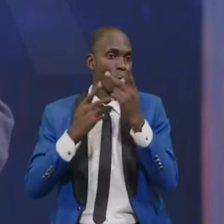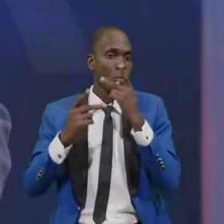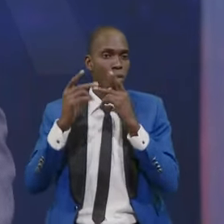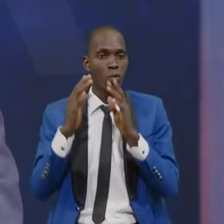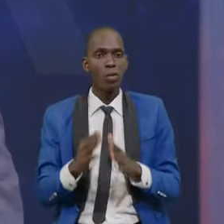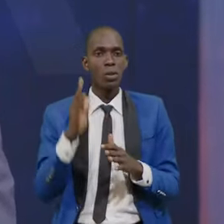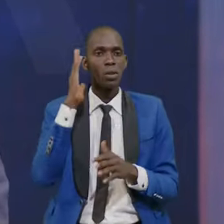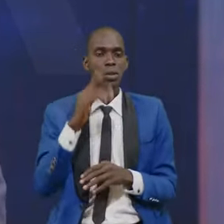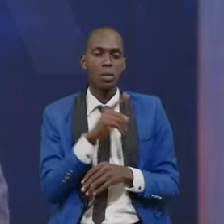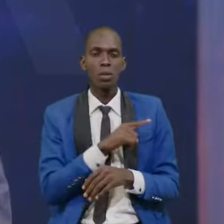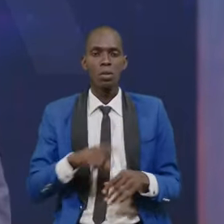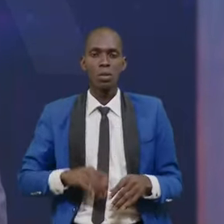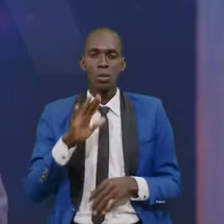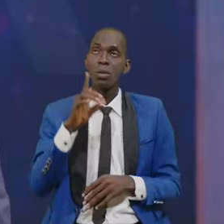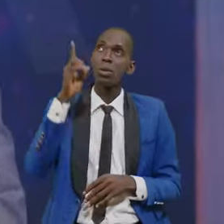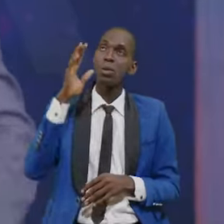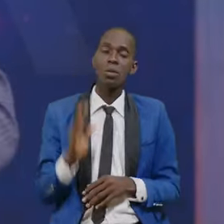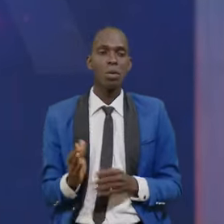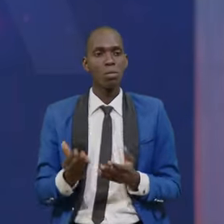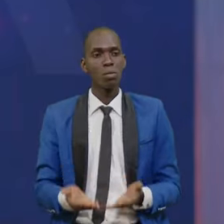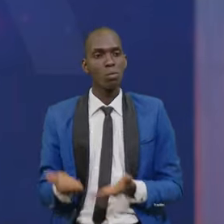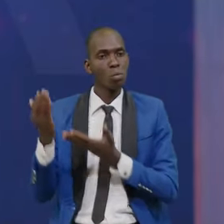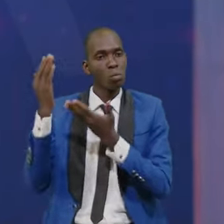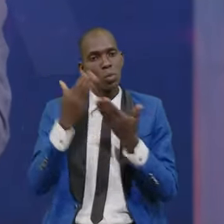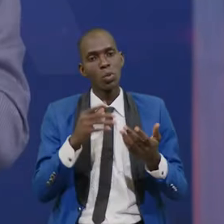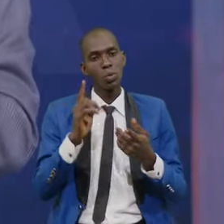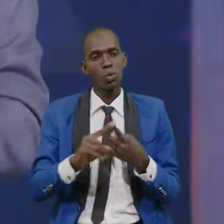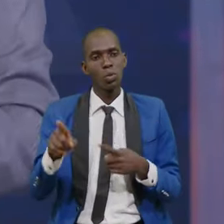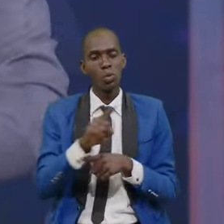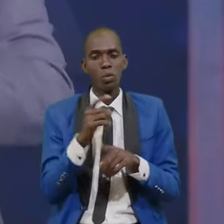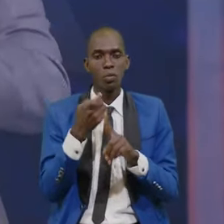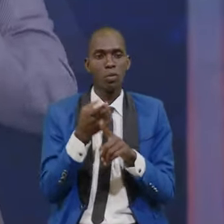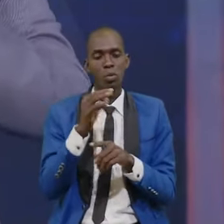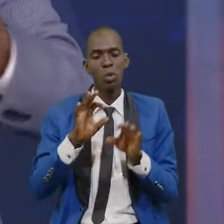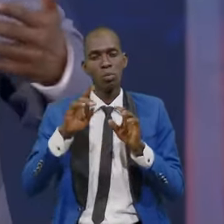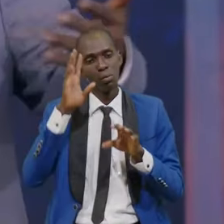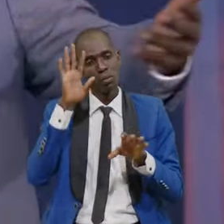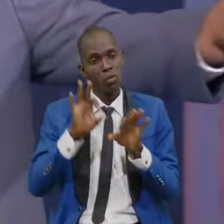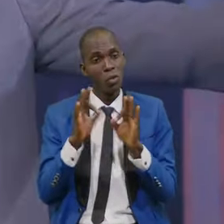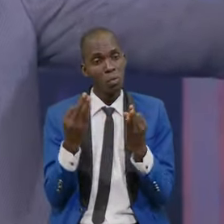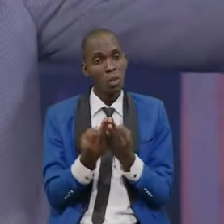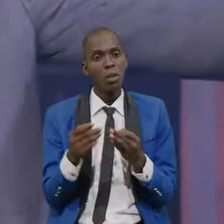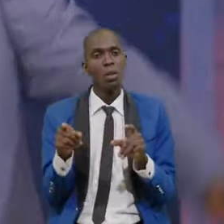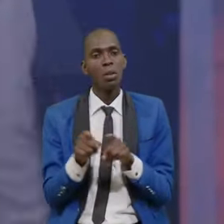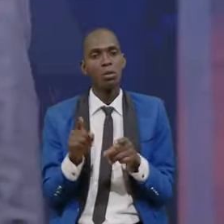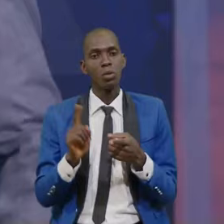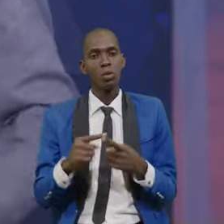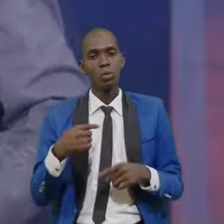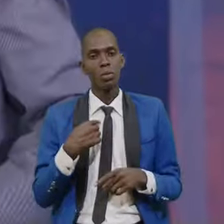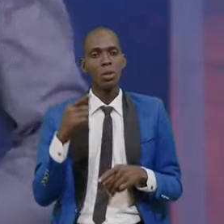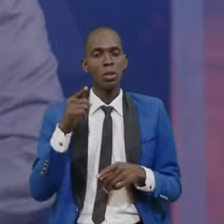you of your brethren, like unto me, him shall ye hear in all